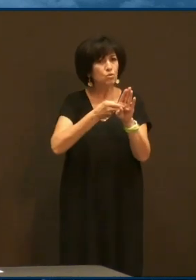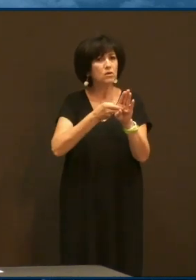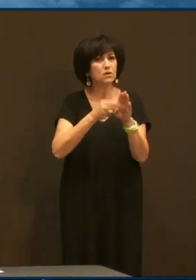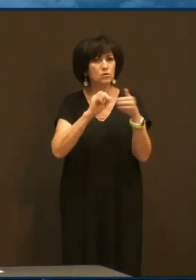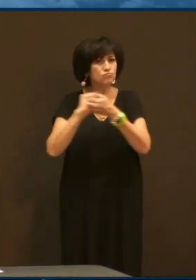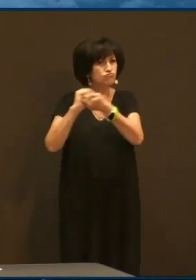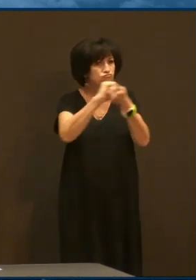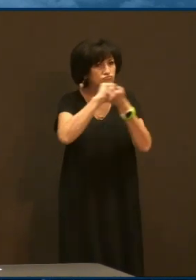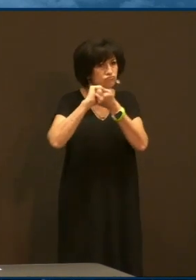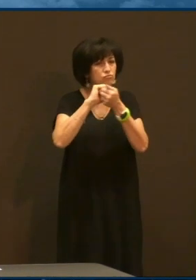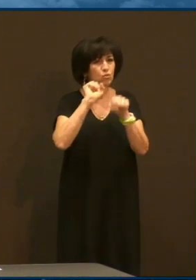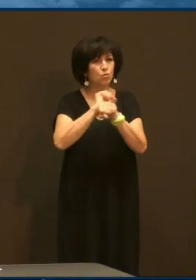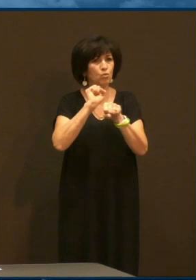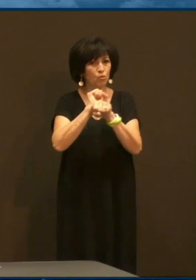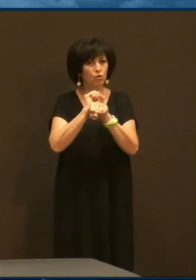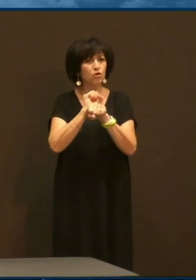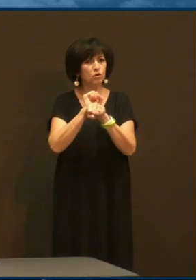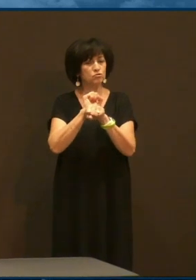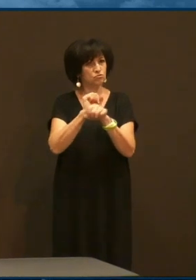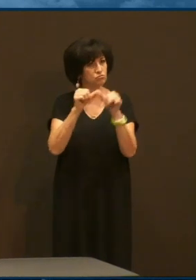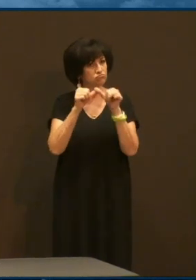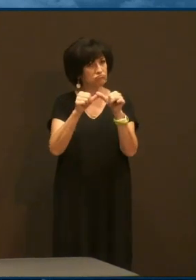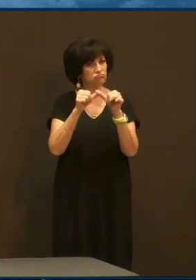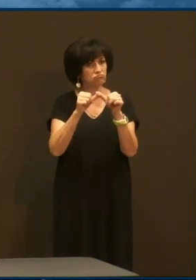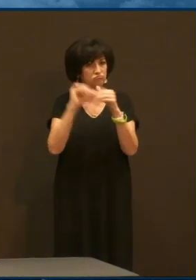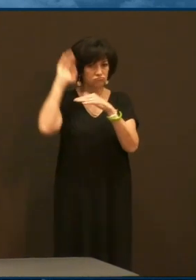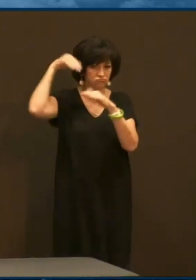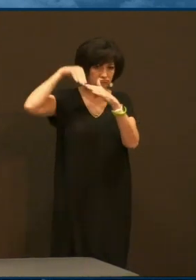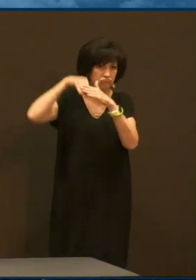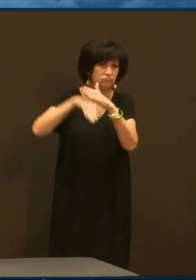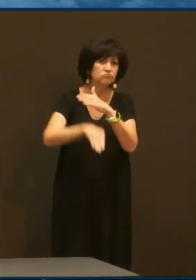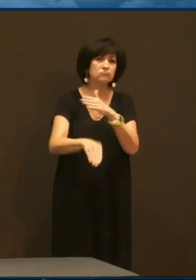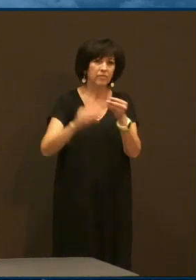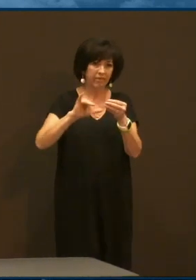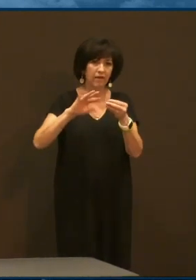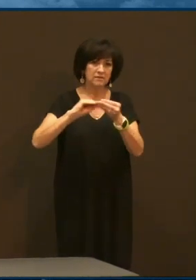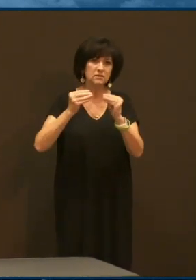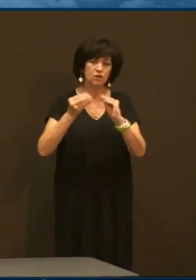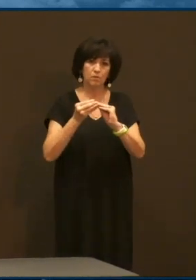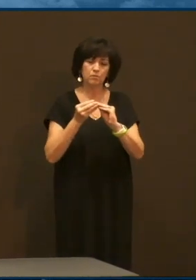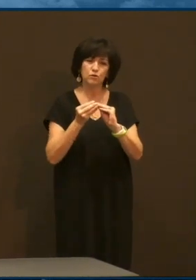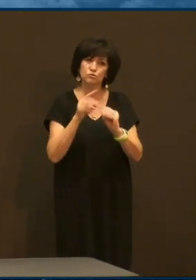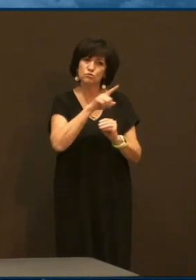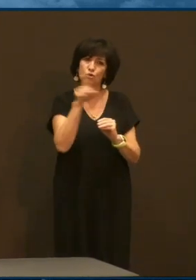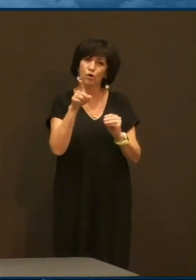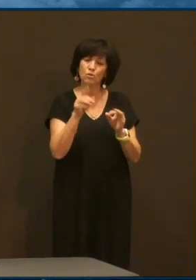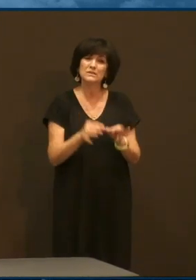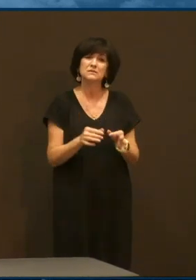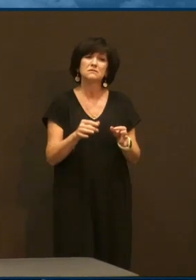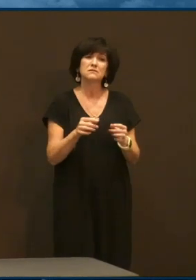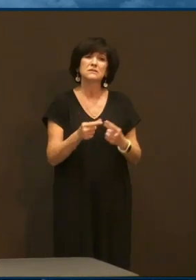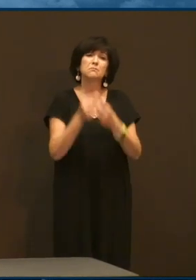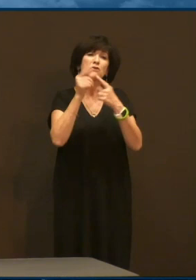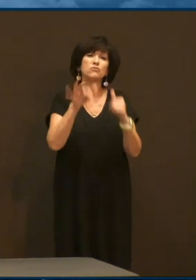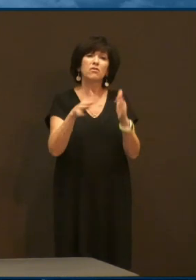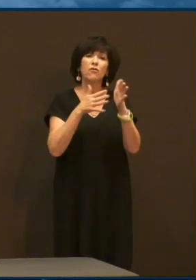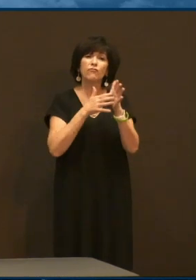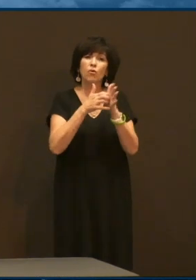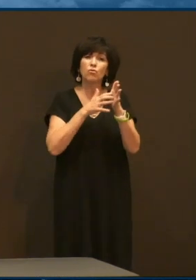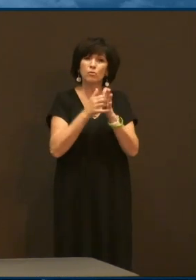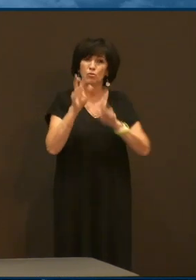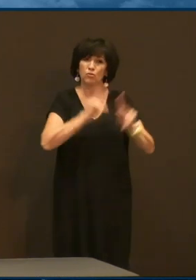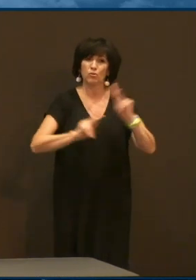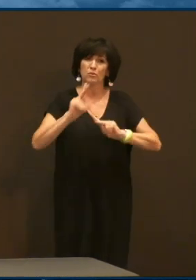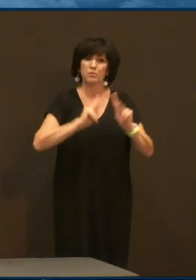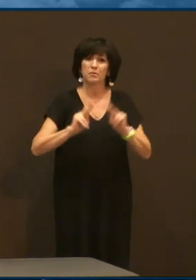ourselves and our neighbors, our family members, and most importantly, vulnerable citizens. So let's take a look at the numbers. Overall,